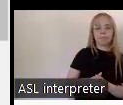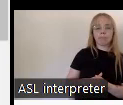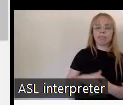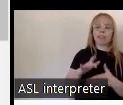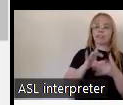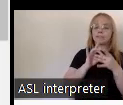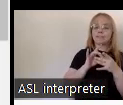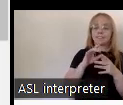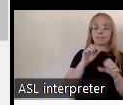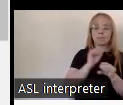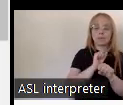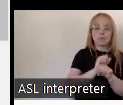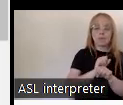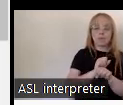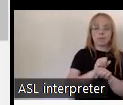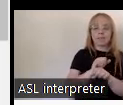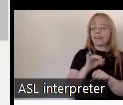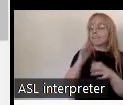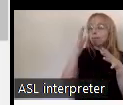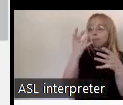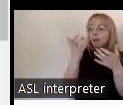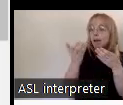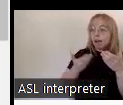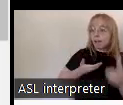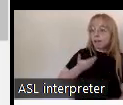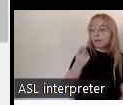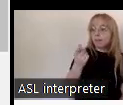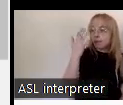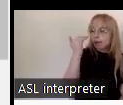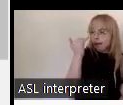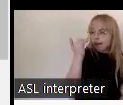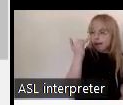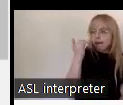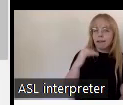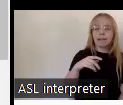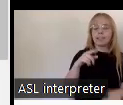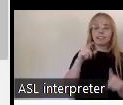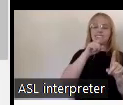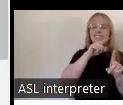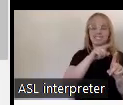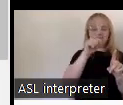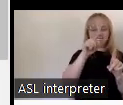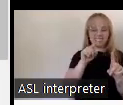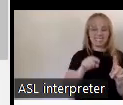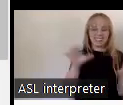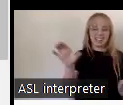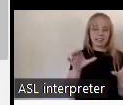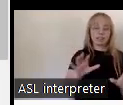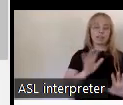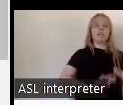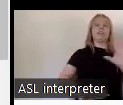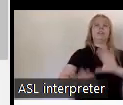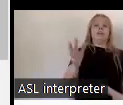relationship to work, what would make someone want to hire you? And we don't want to make these activities so